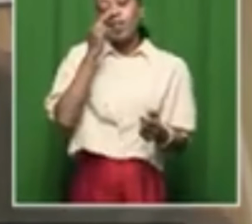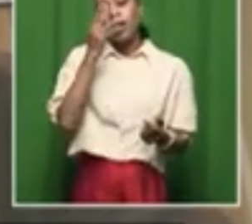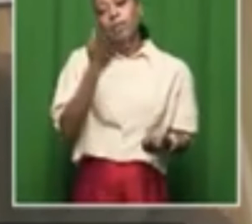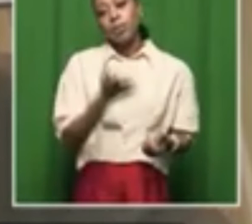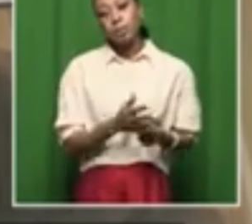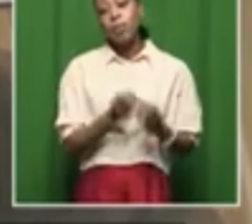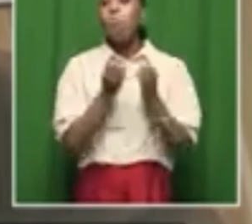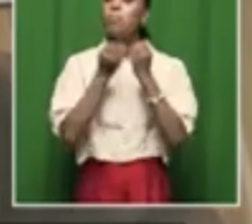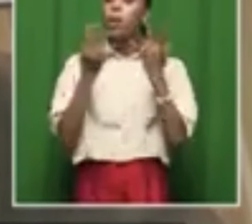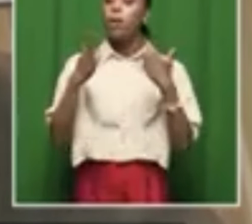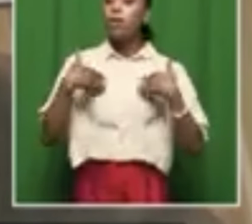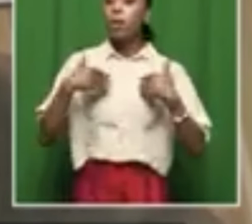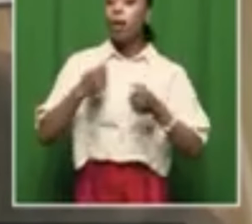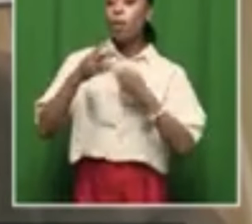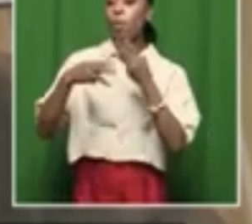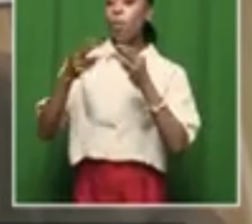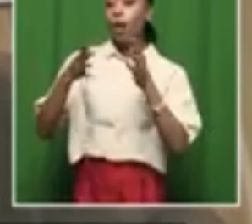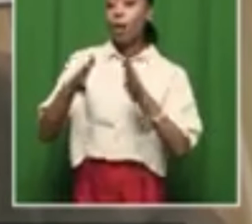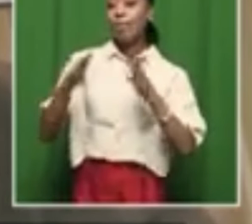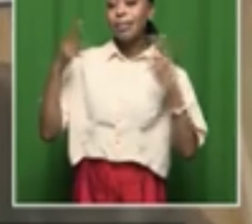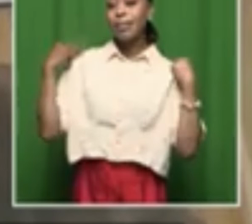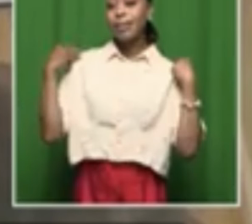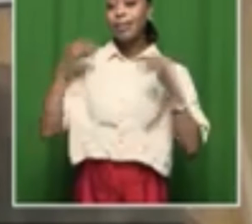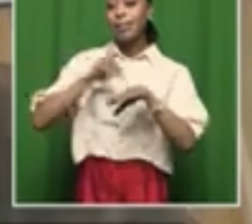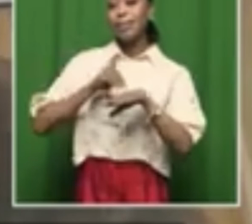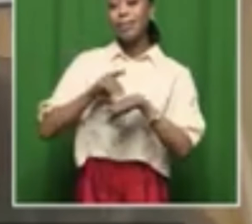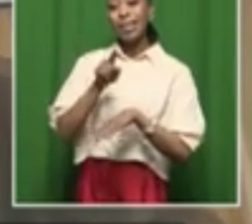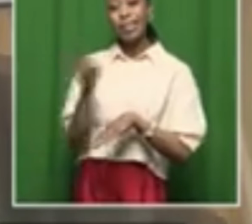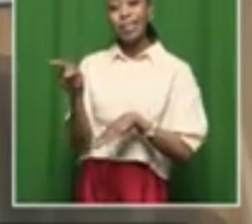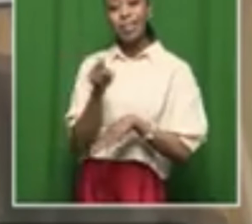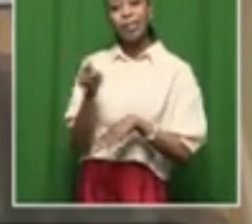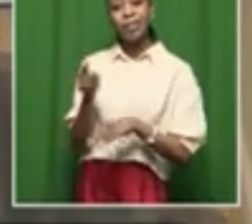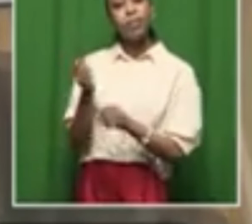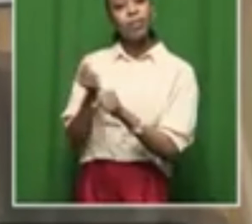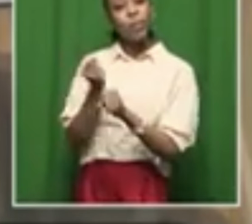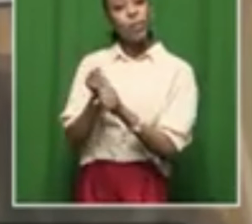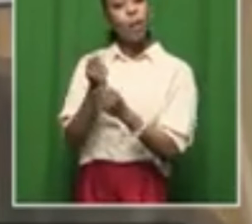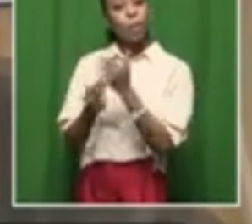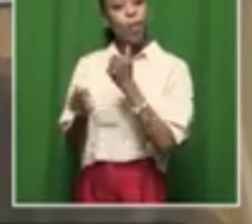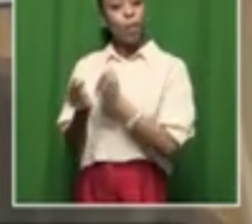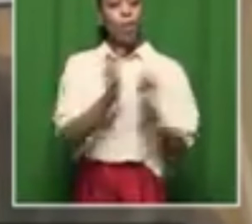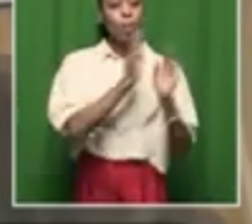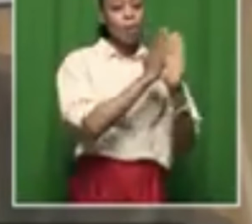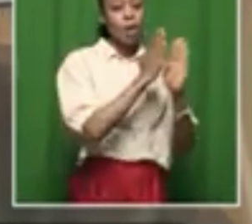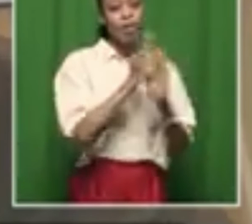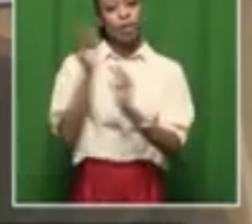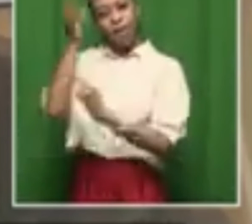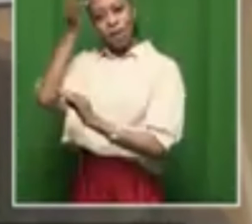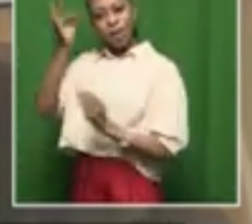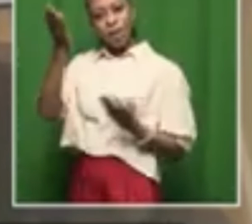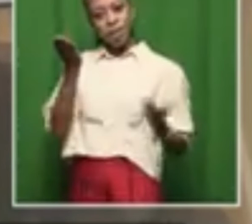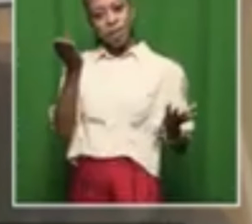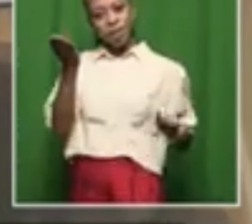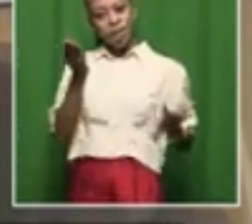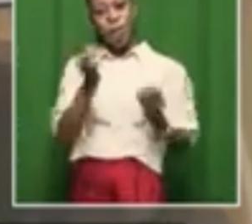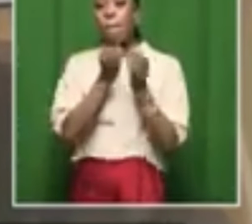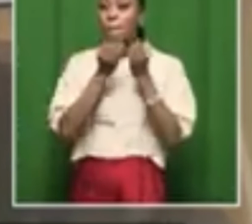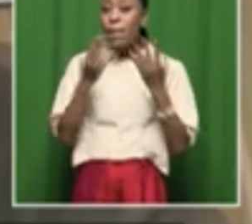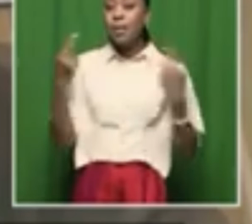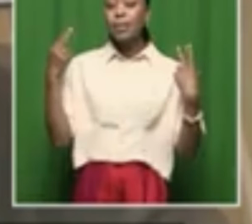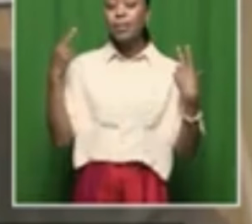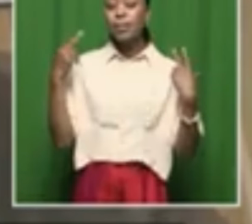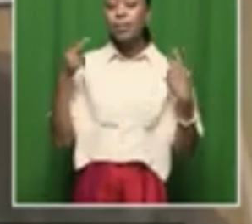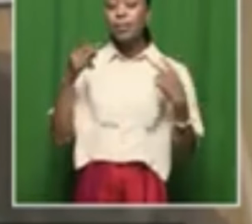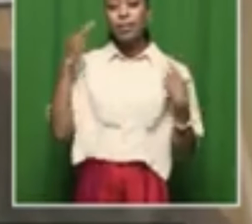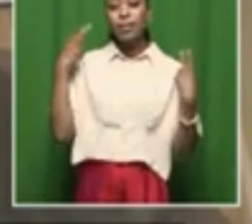Quite a number of our health workers, both nurses and doctors, do work in both sectors. We have got a lot of nurses who do what is called